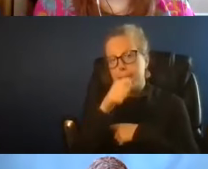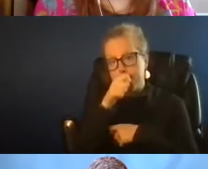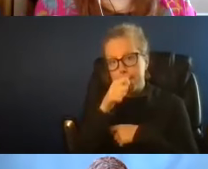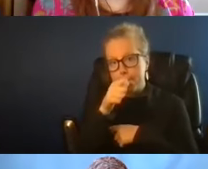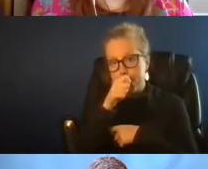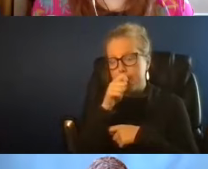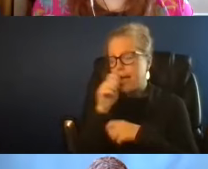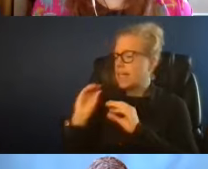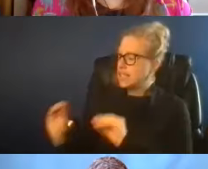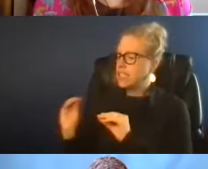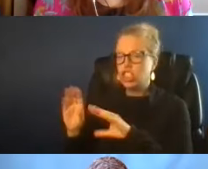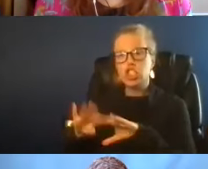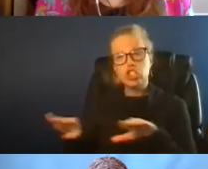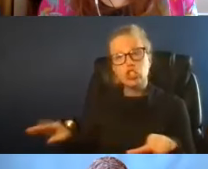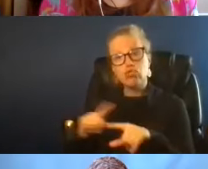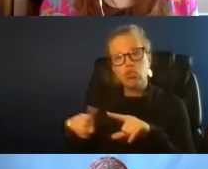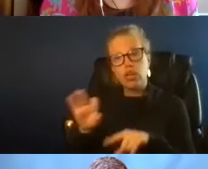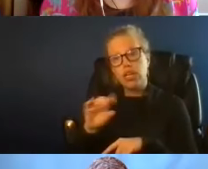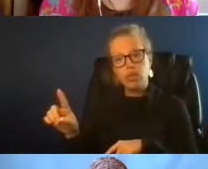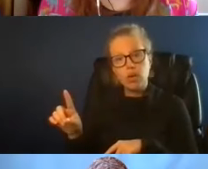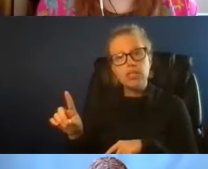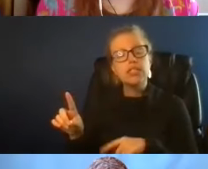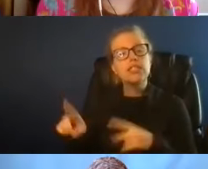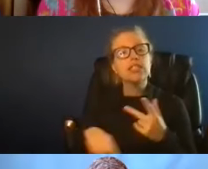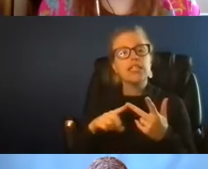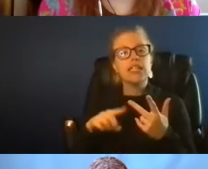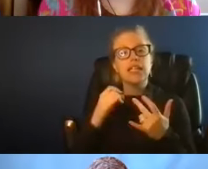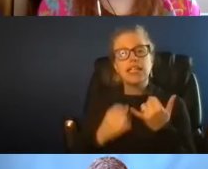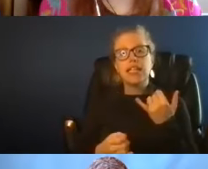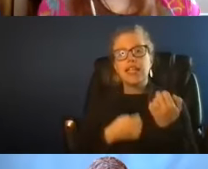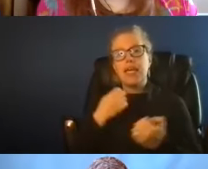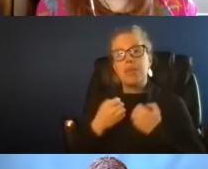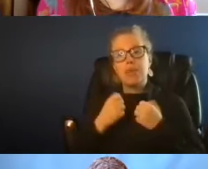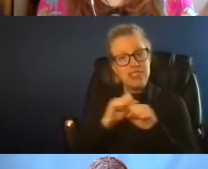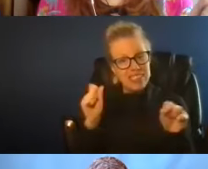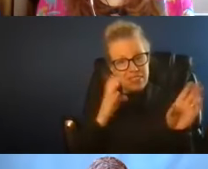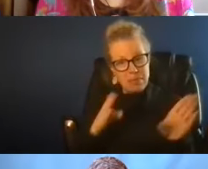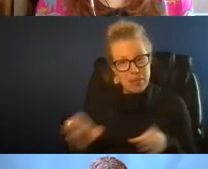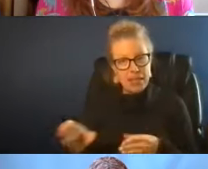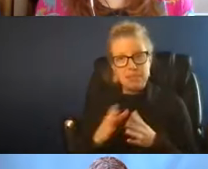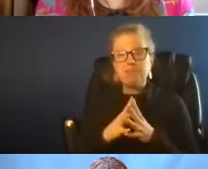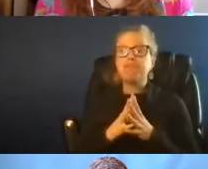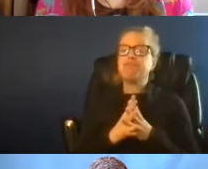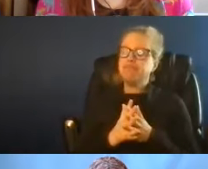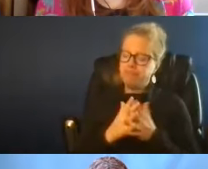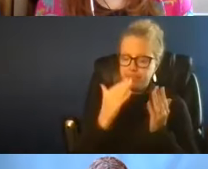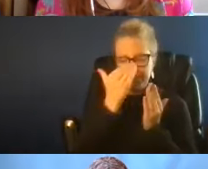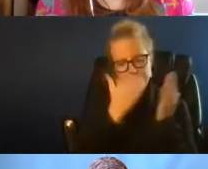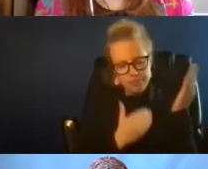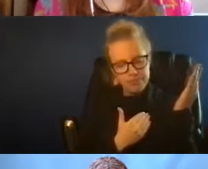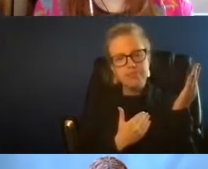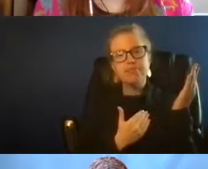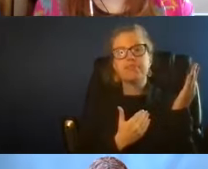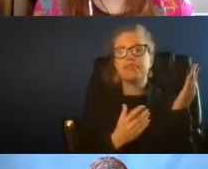911. And then finally, we end on the emotional safety plan. So a list of, because like I